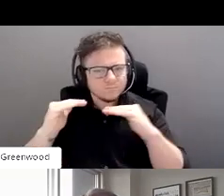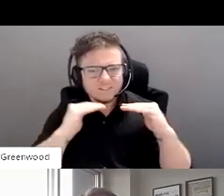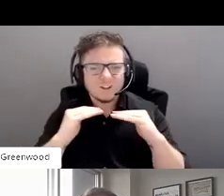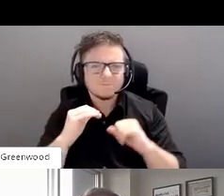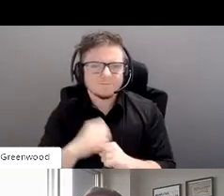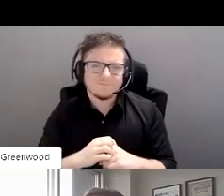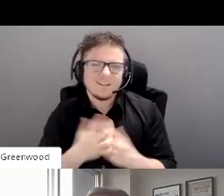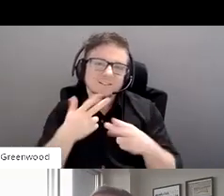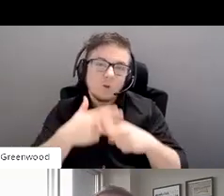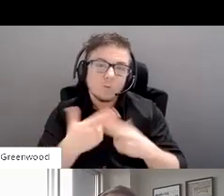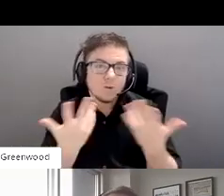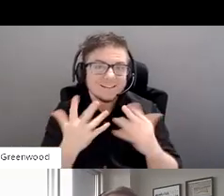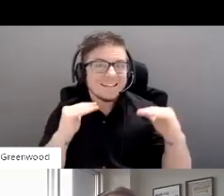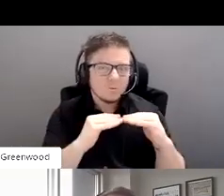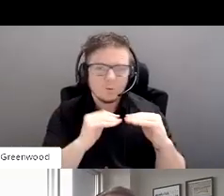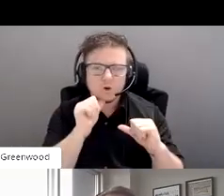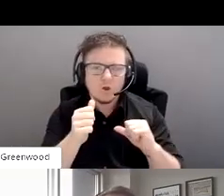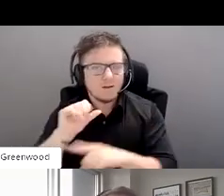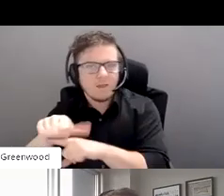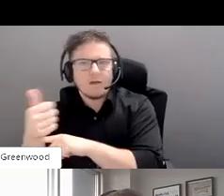says, equal, not other.